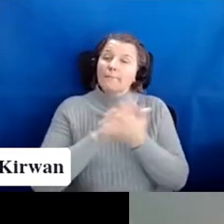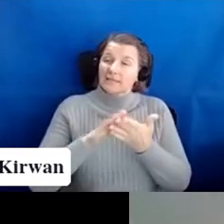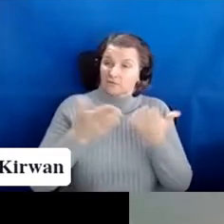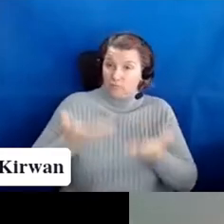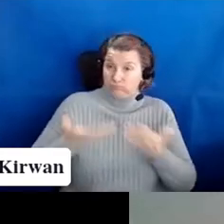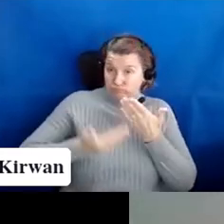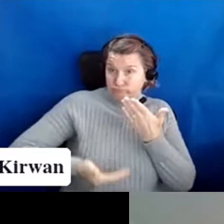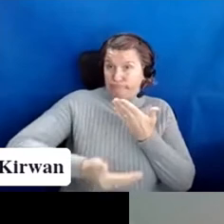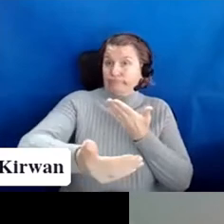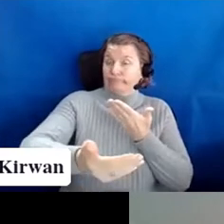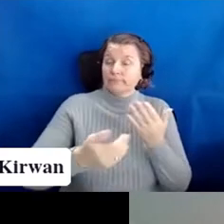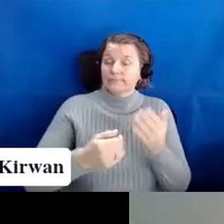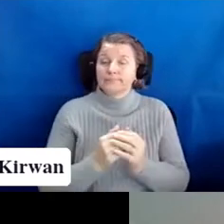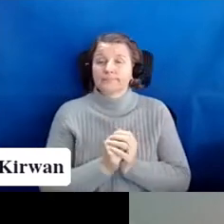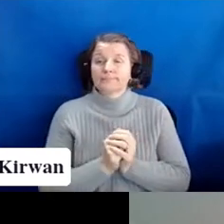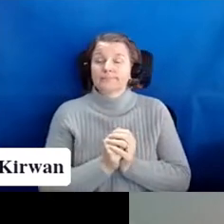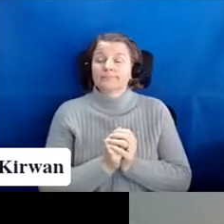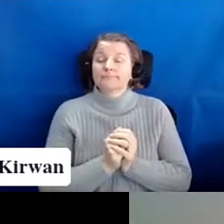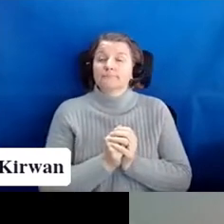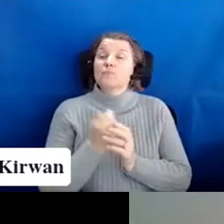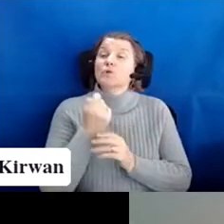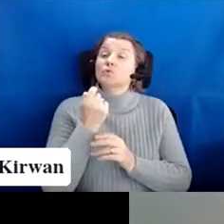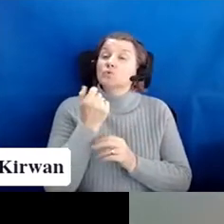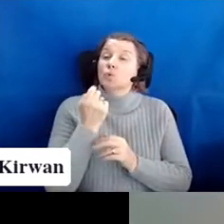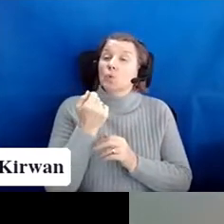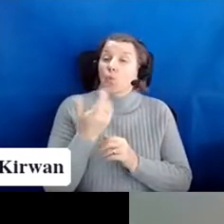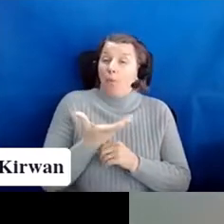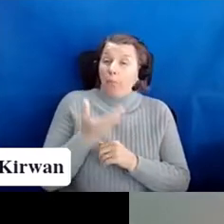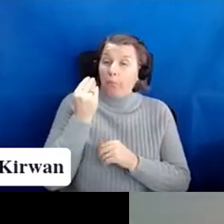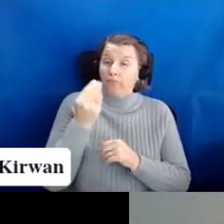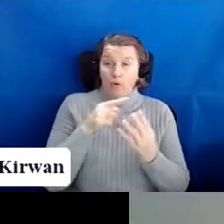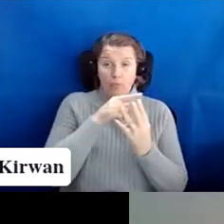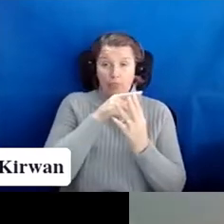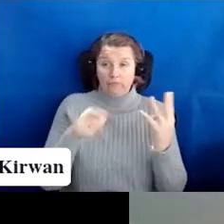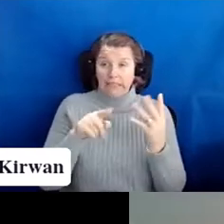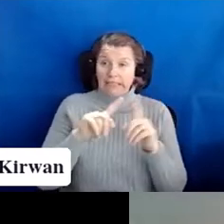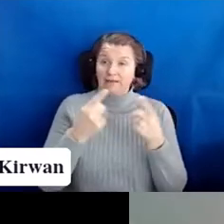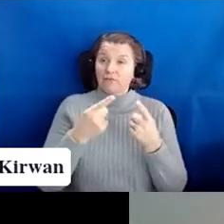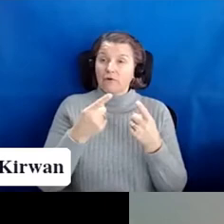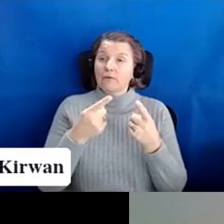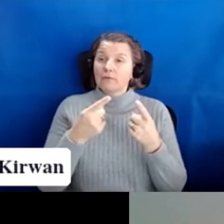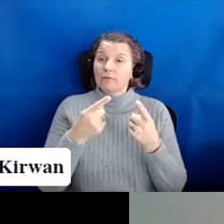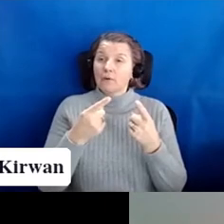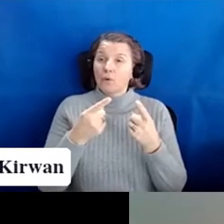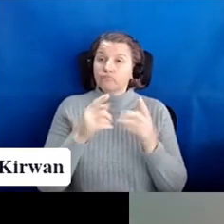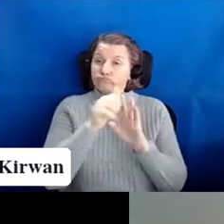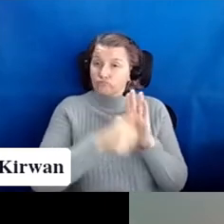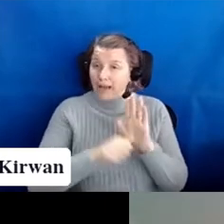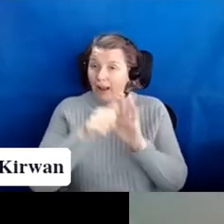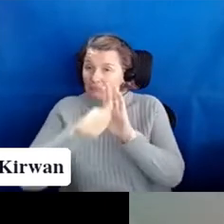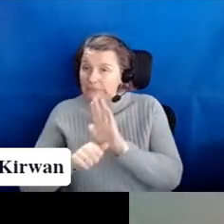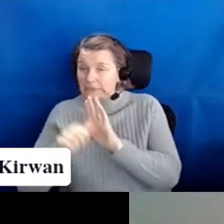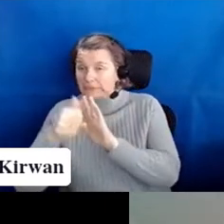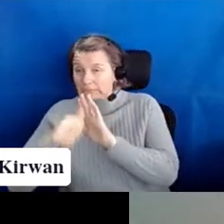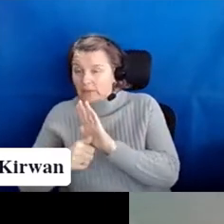the future. And in a moment you'll be hearing from three very different programs, but all of which share a common